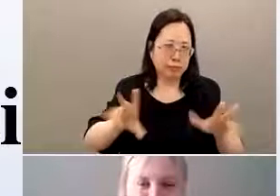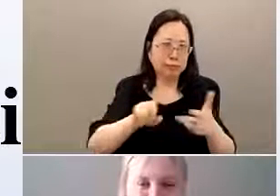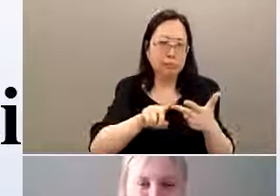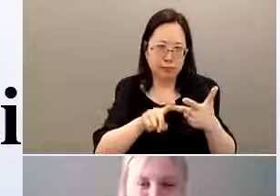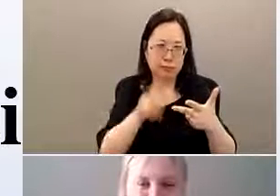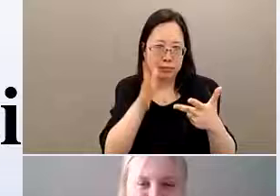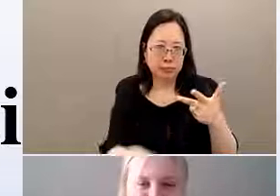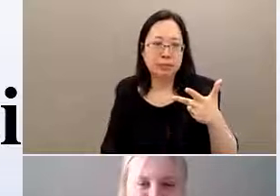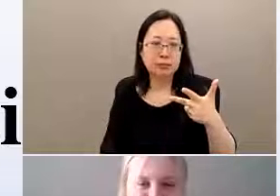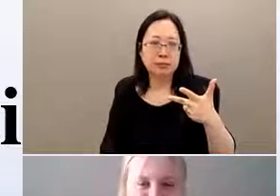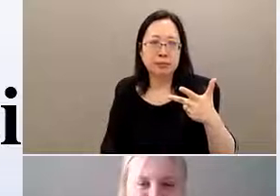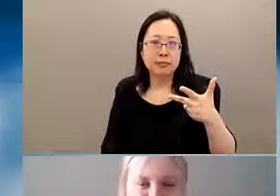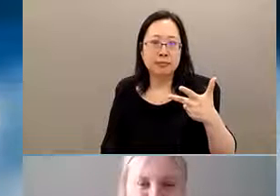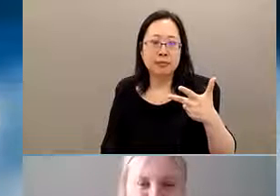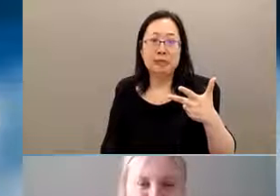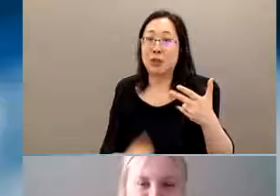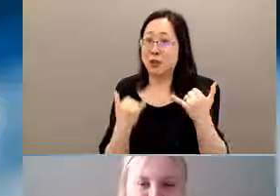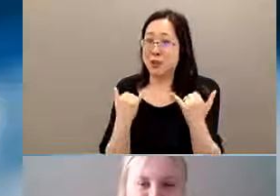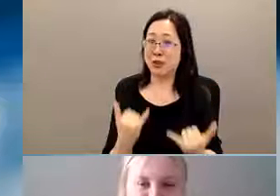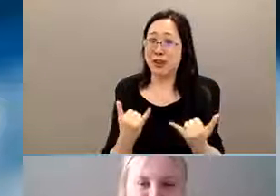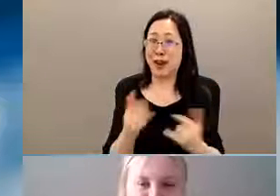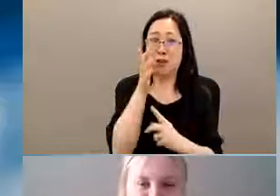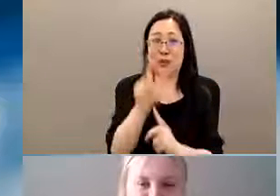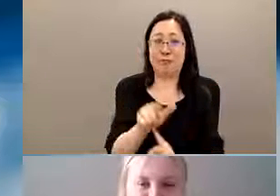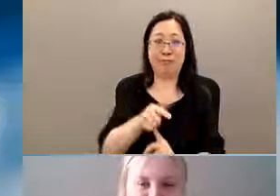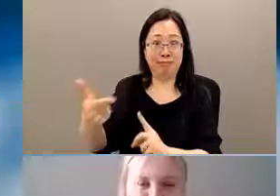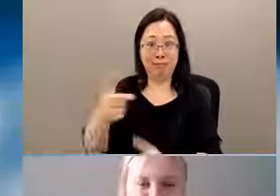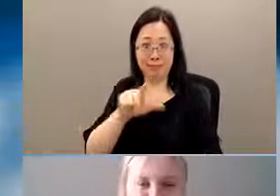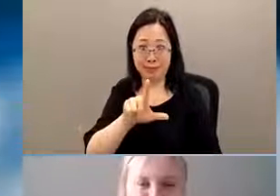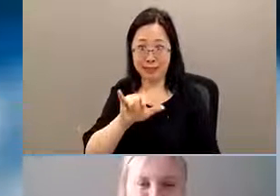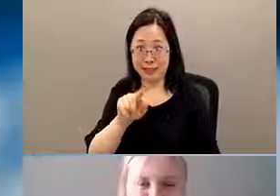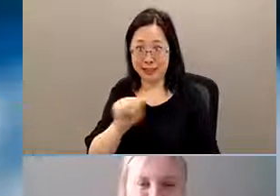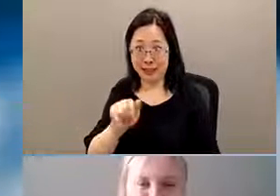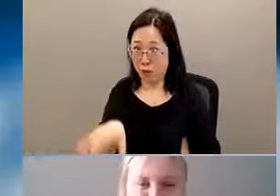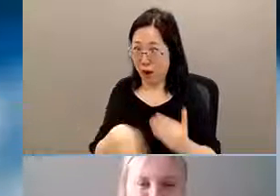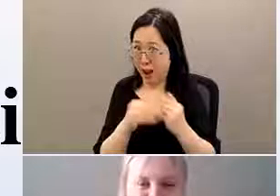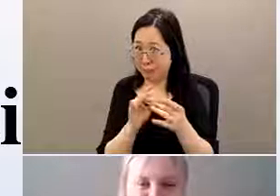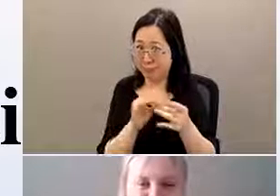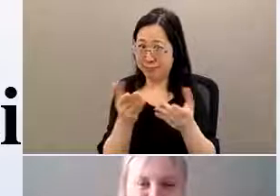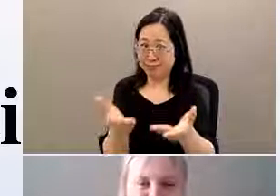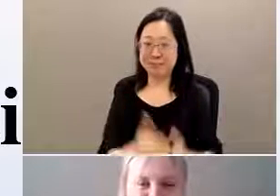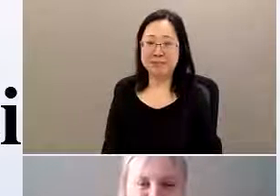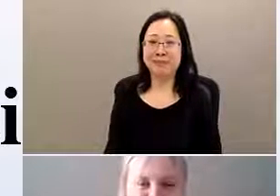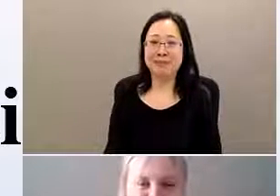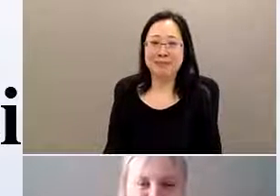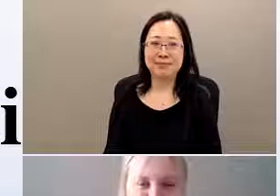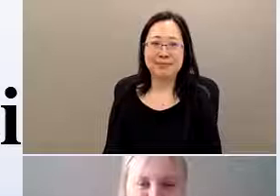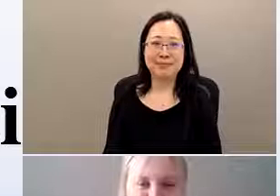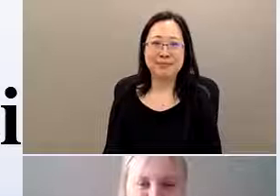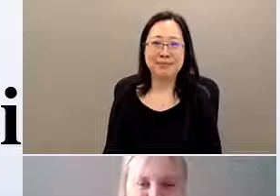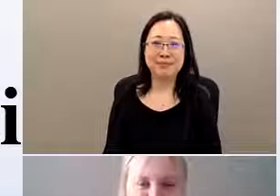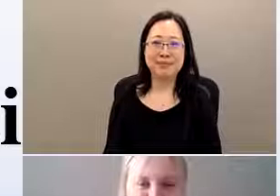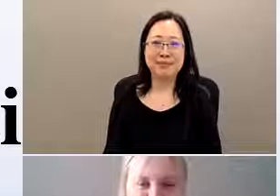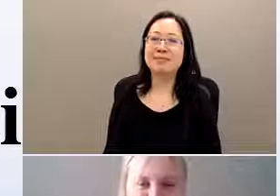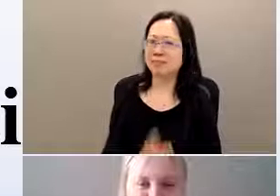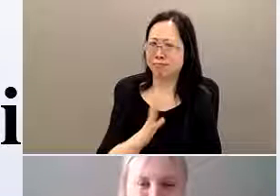So I'm going to hand it over to Lisa if she had any closing statement she wanted to make. Thanks,